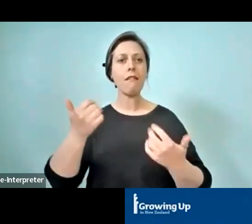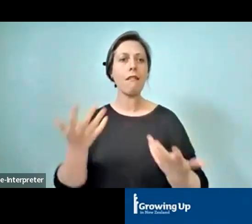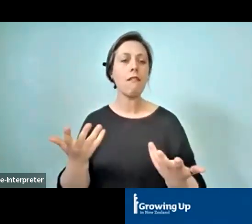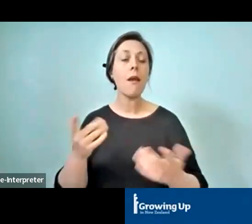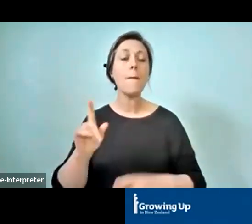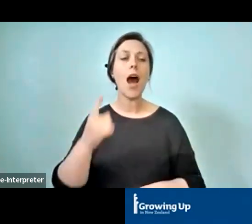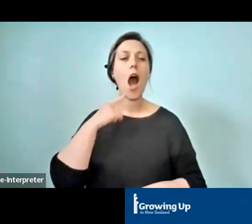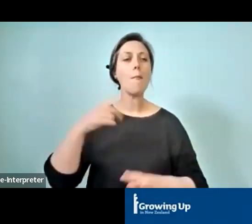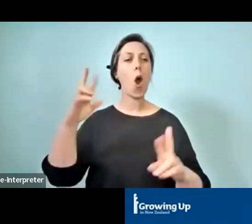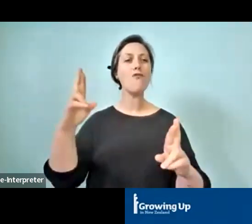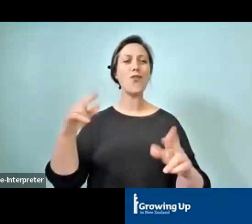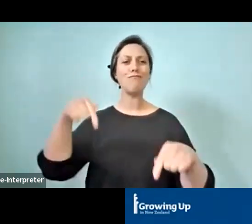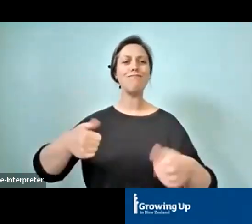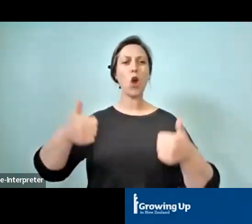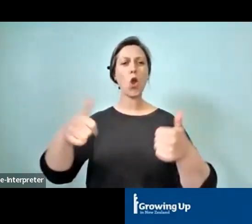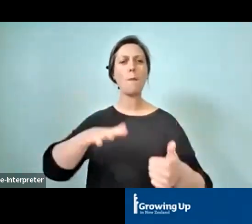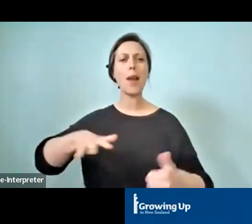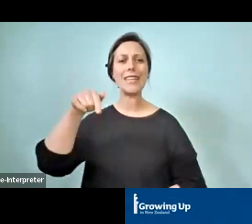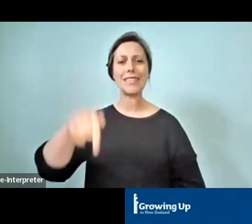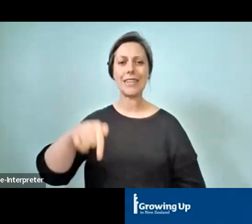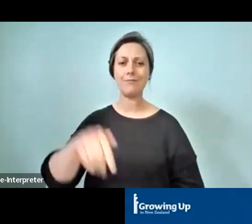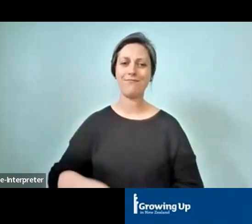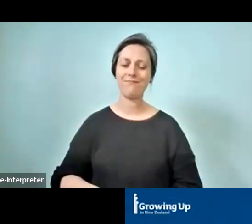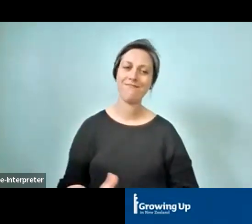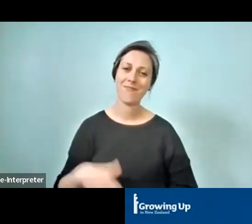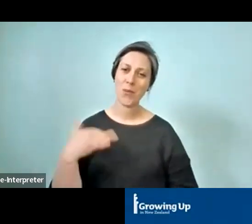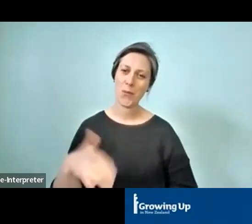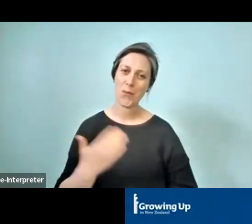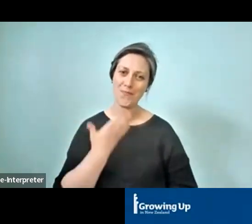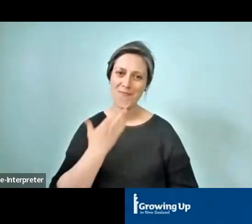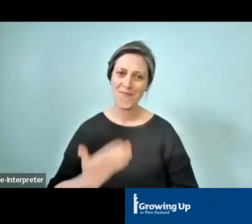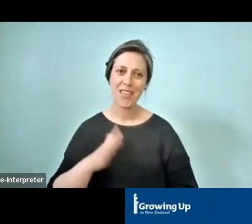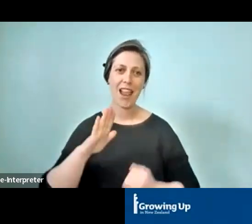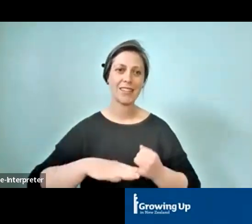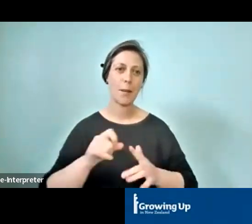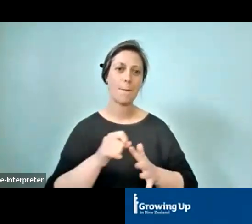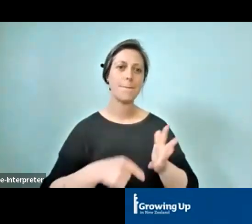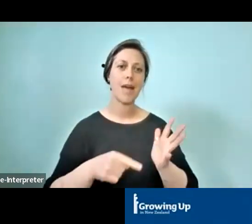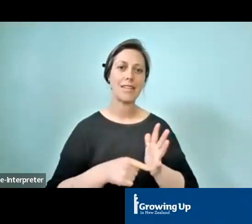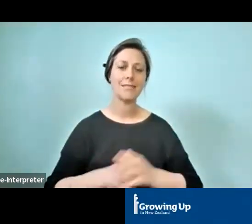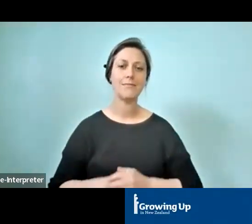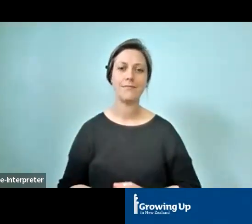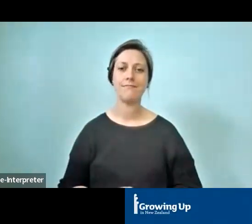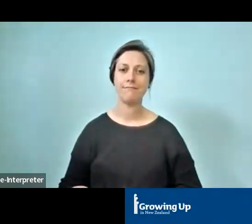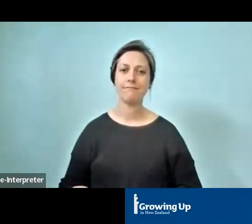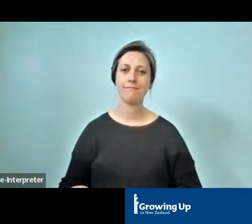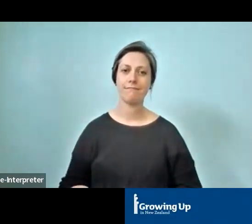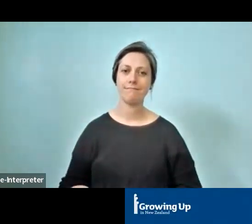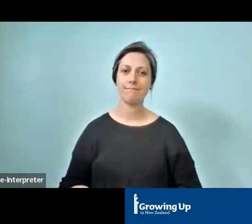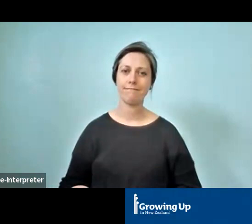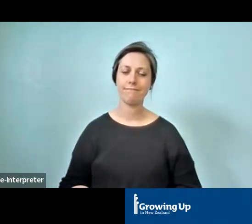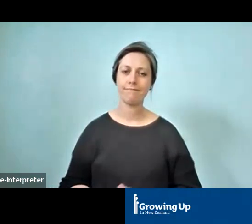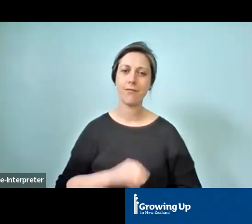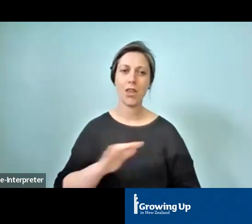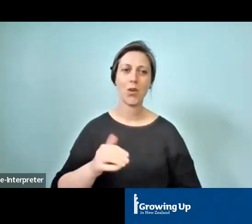good place. Kia ora, Karen, and finally over to you, Pat. Sure.